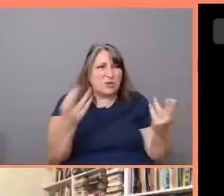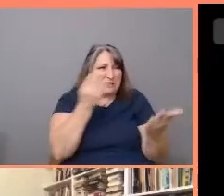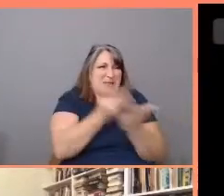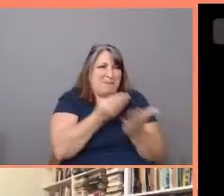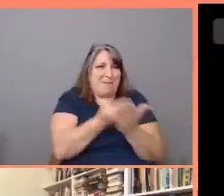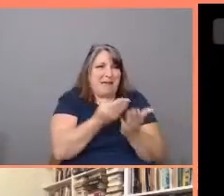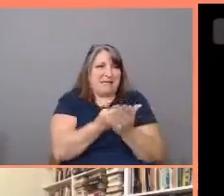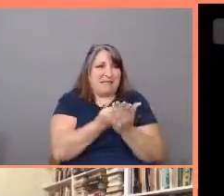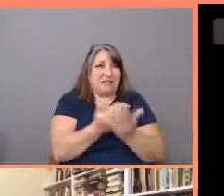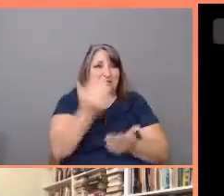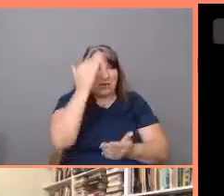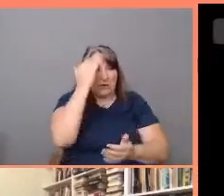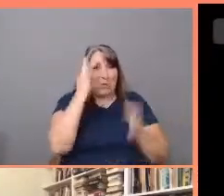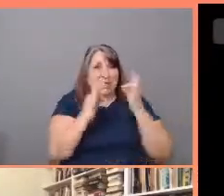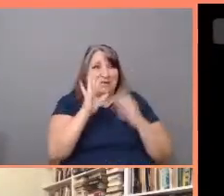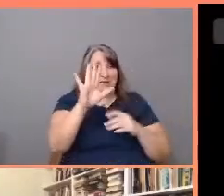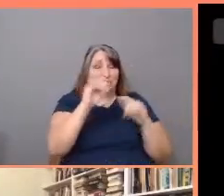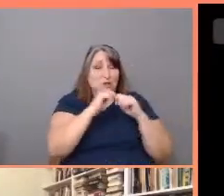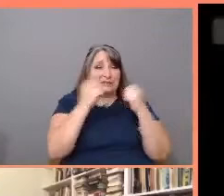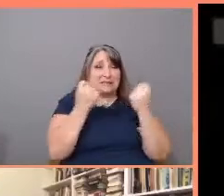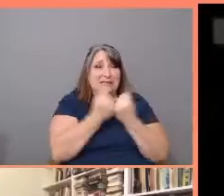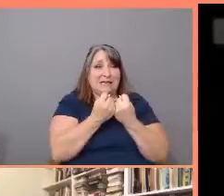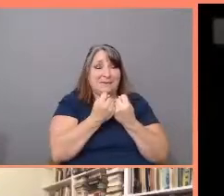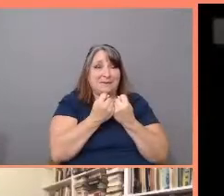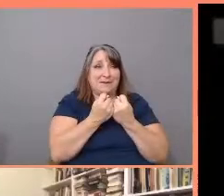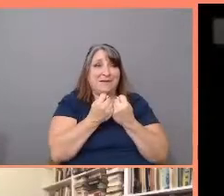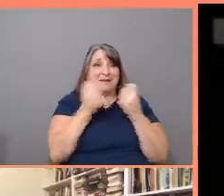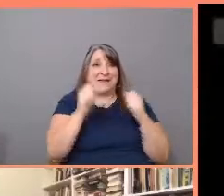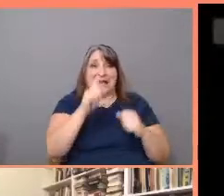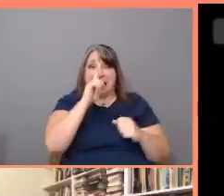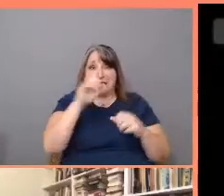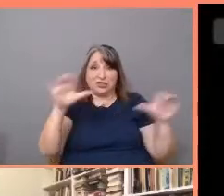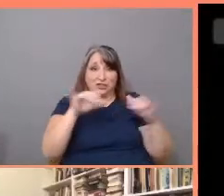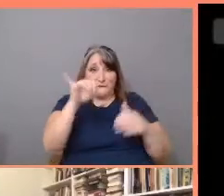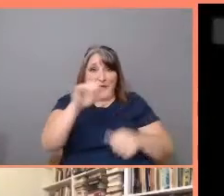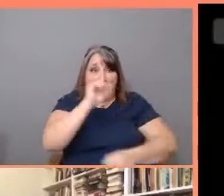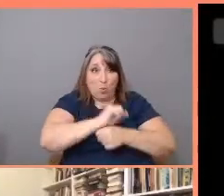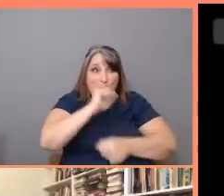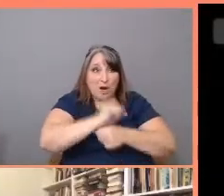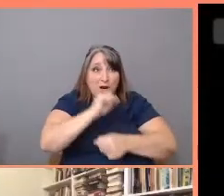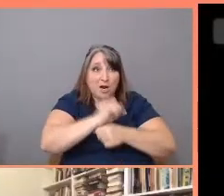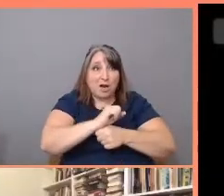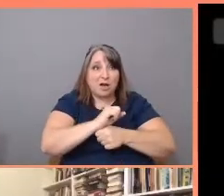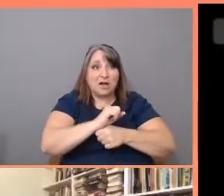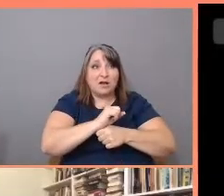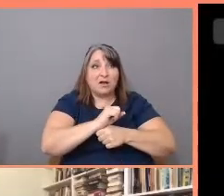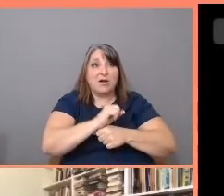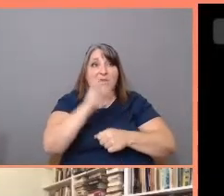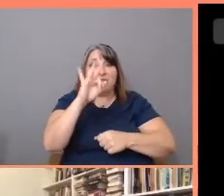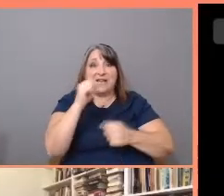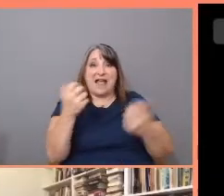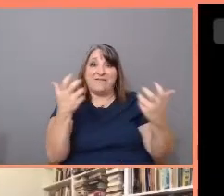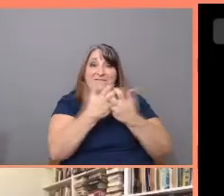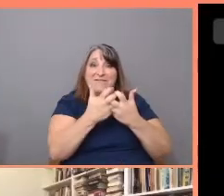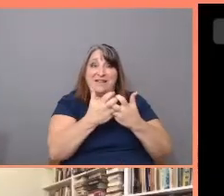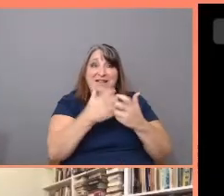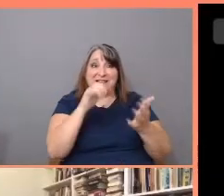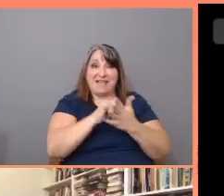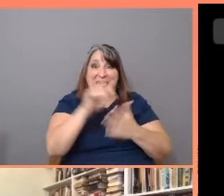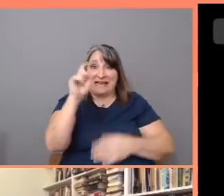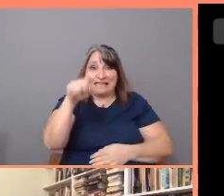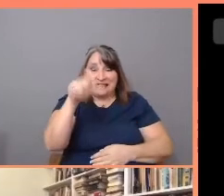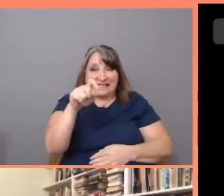knowing if your teams can actually do that work, or if it can fit that need, is a really